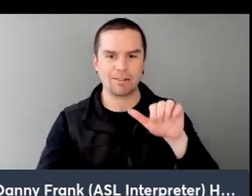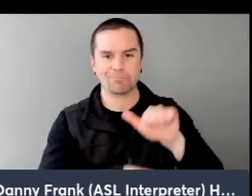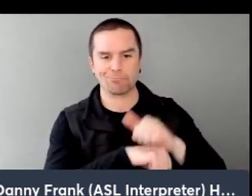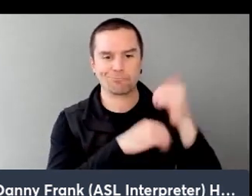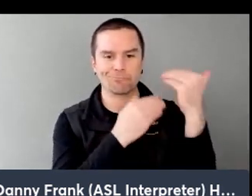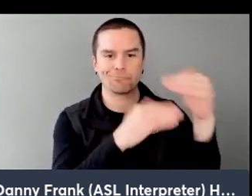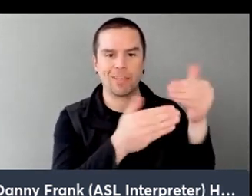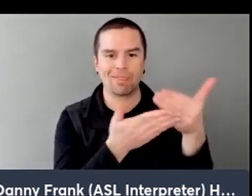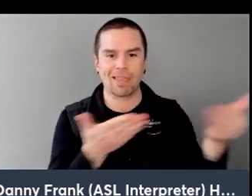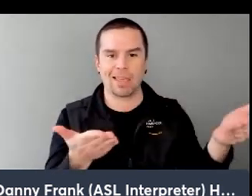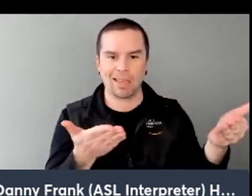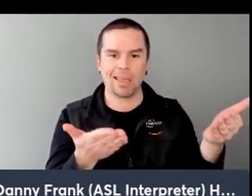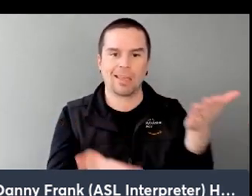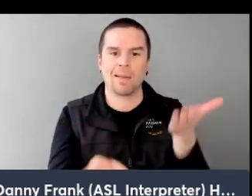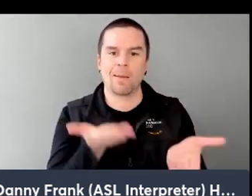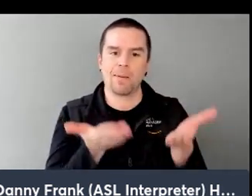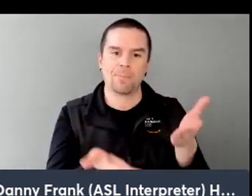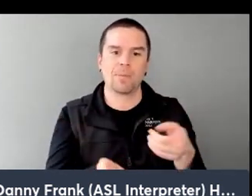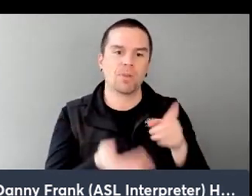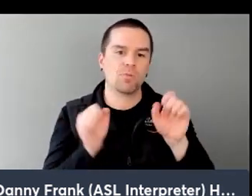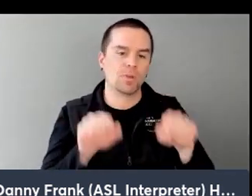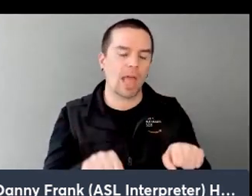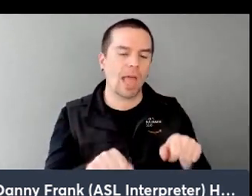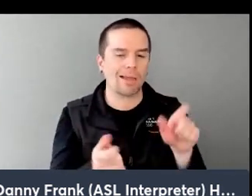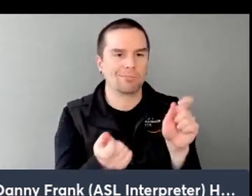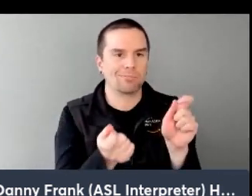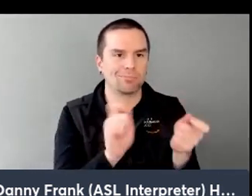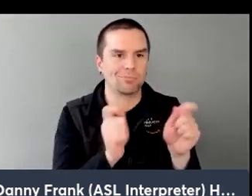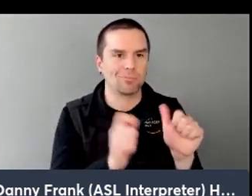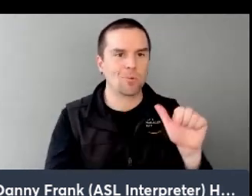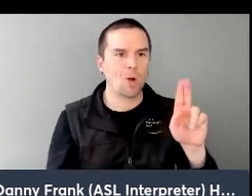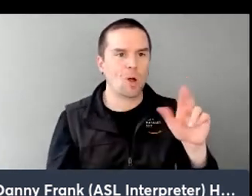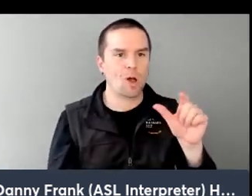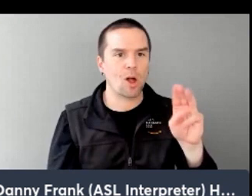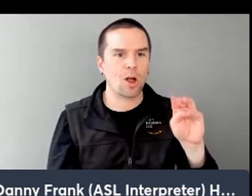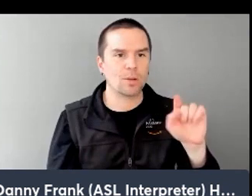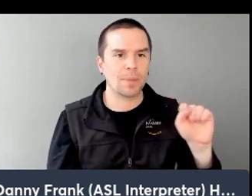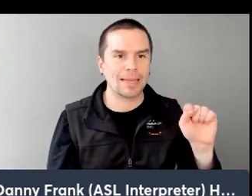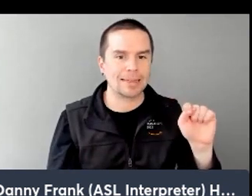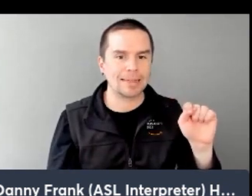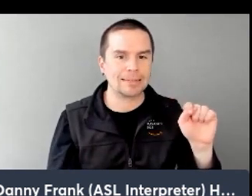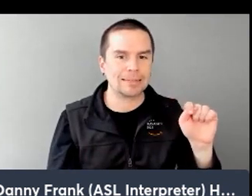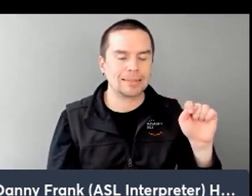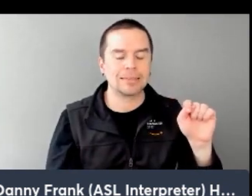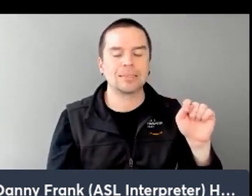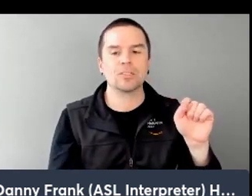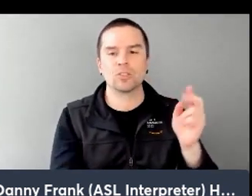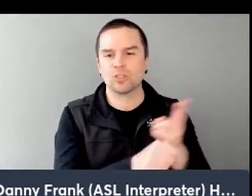able to do that augmentation with a couple of augmentation techniques,